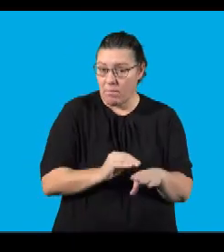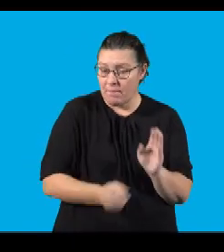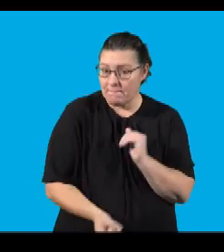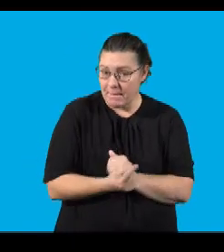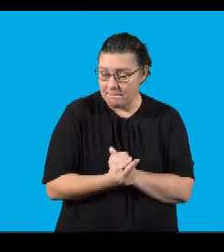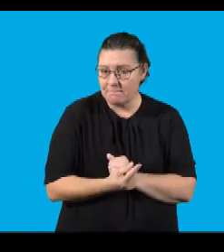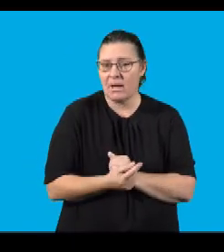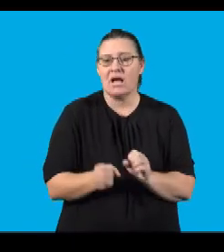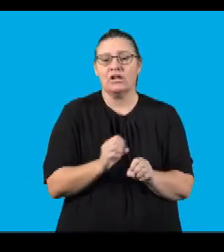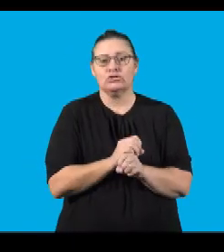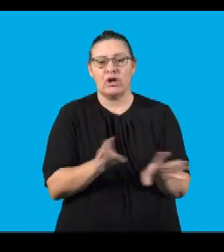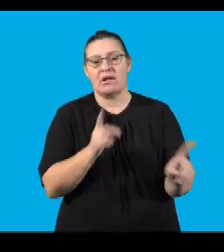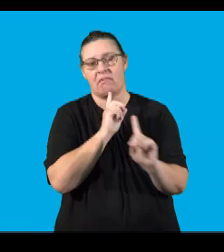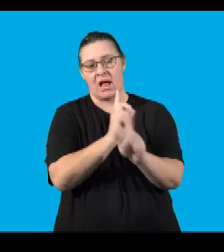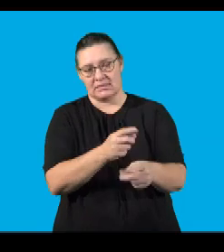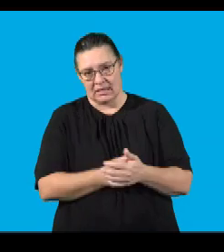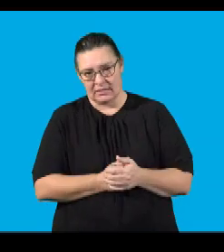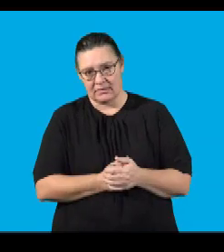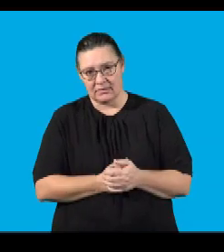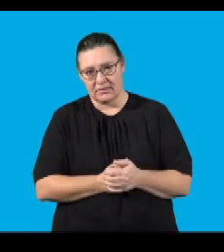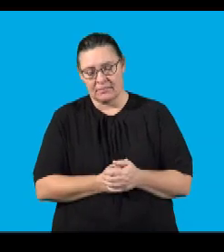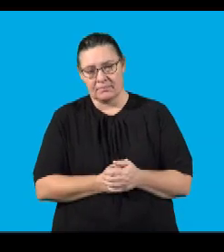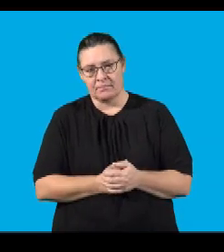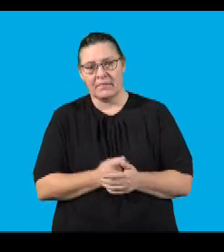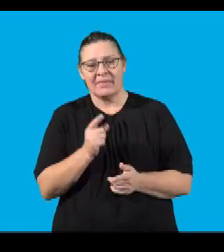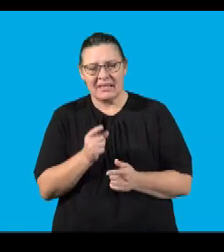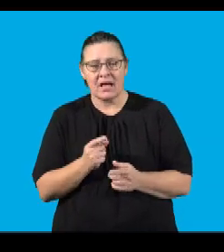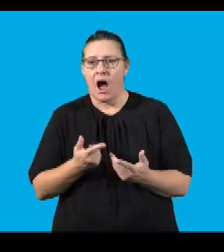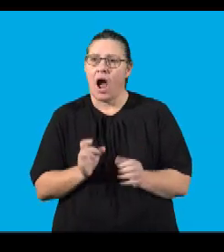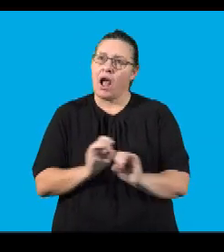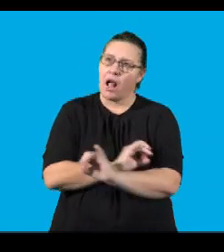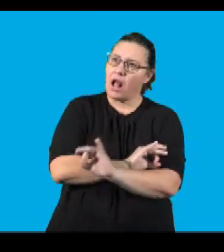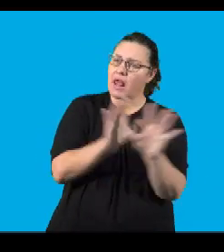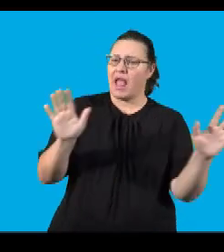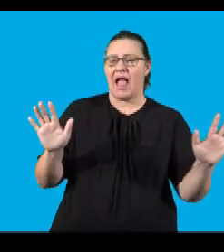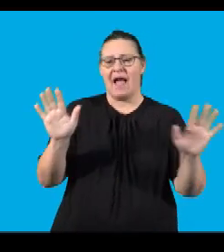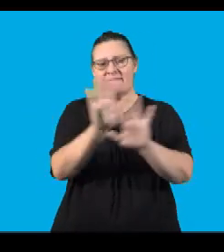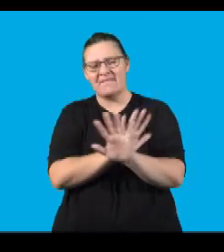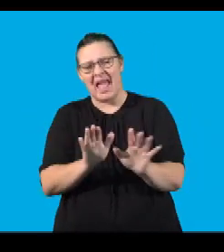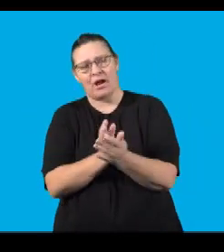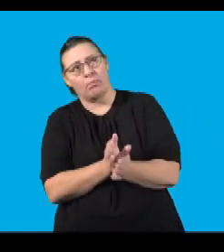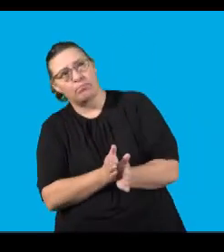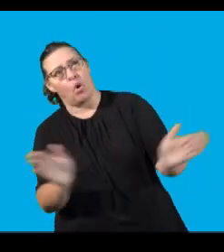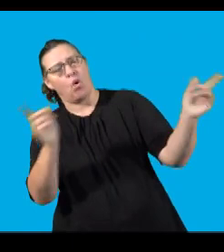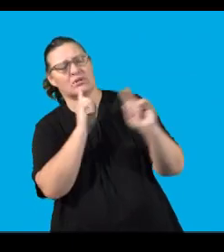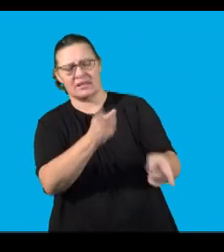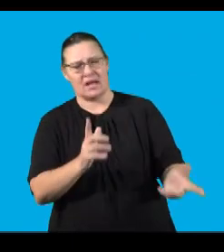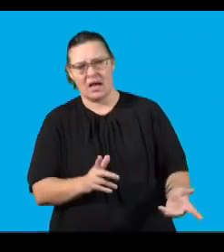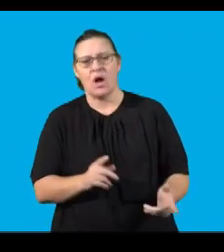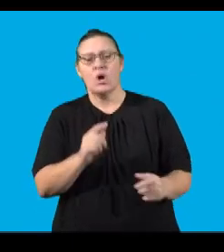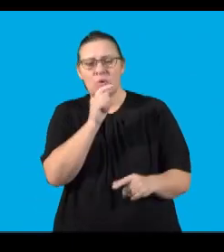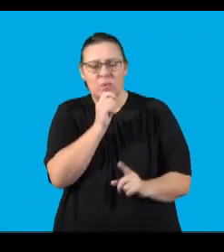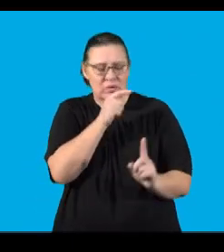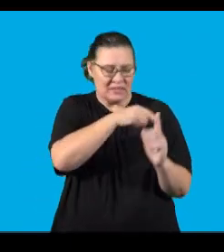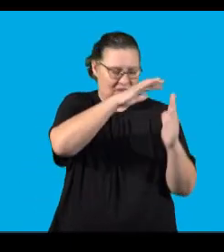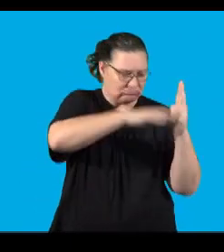find is general answers. Now, general answers, vague answers kind of go together. You must use